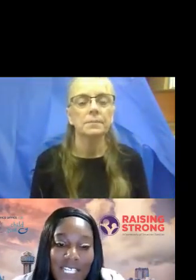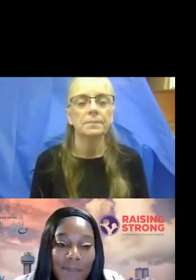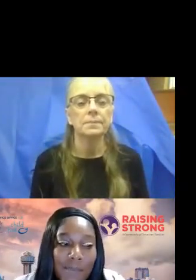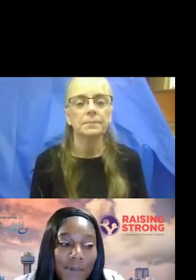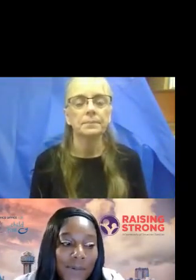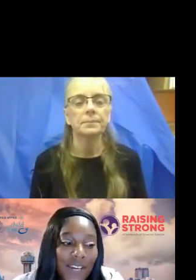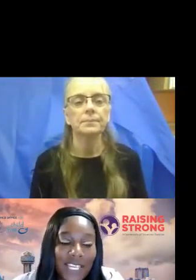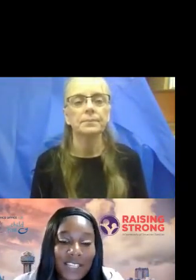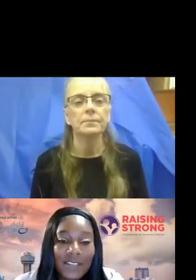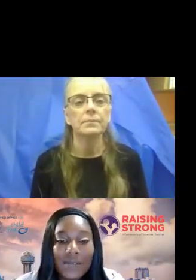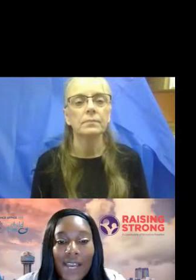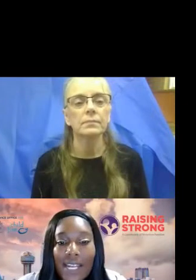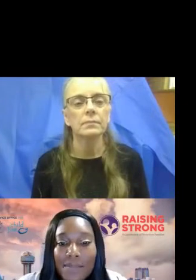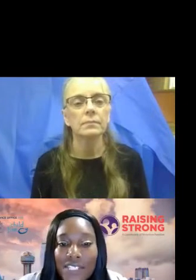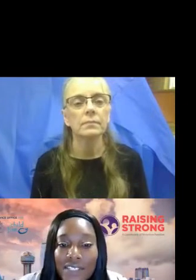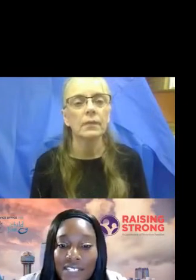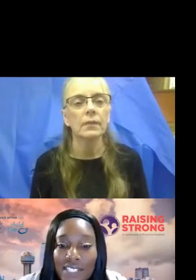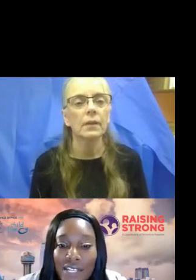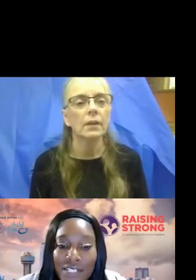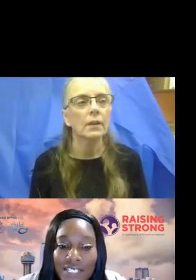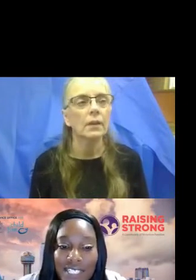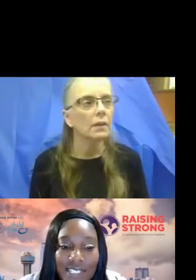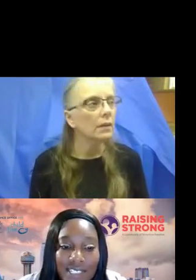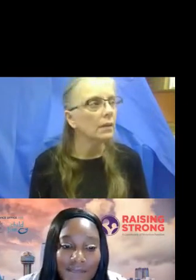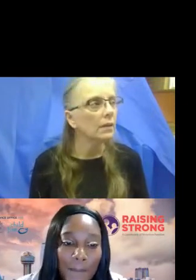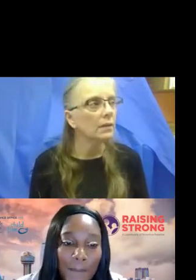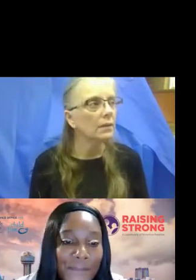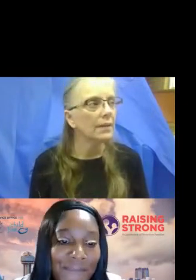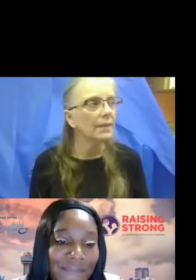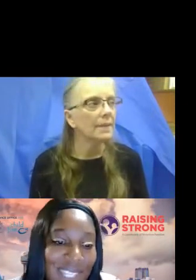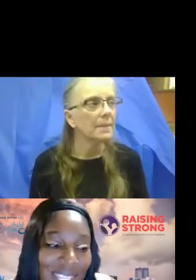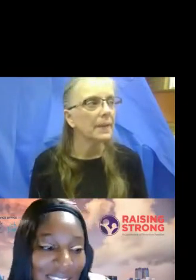Some of these people who are getting it right, I'm sure it's the nurses.